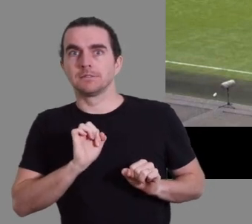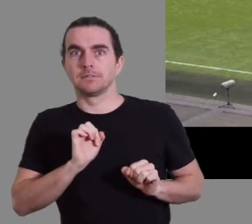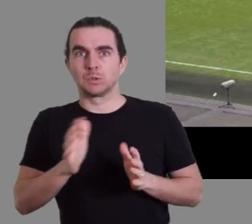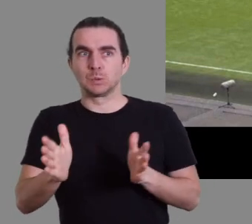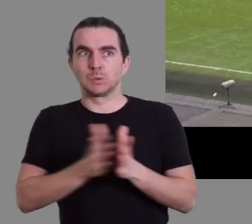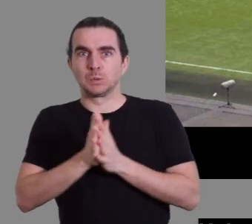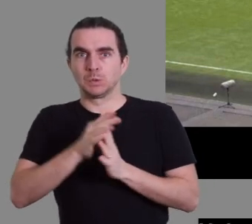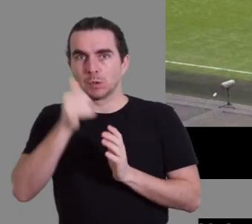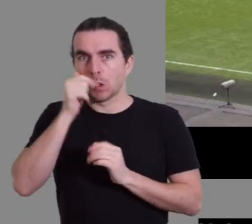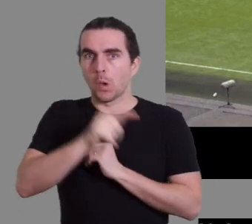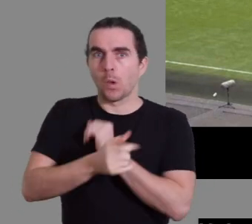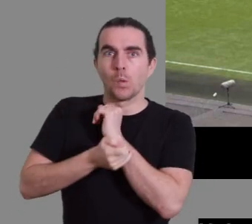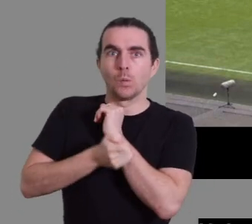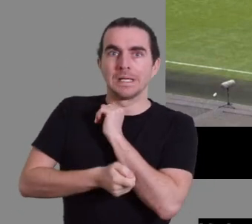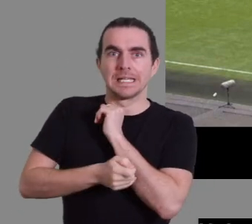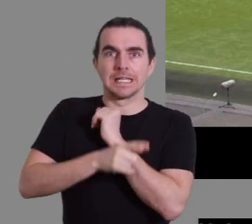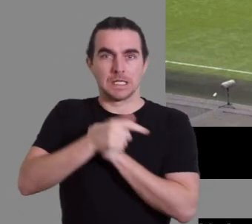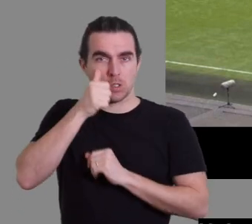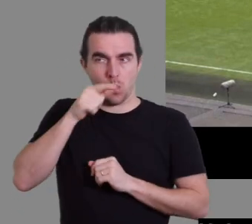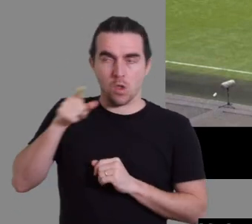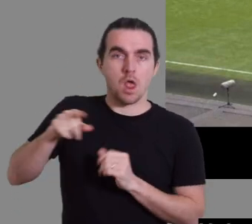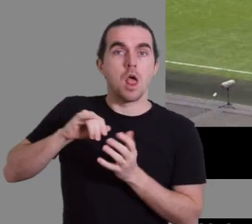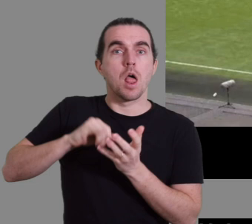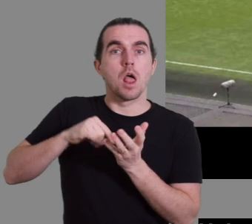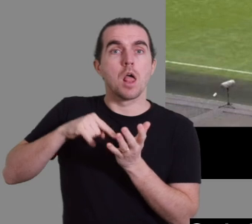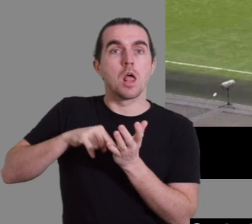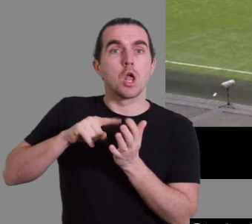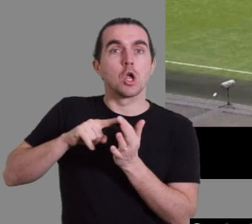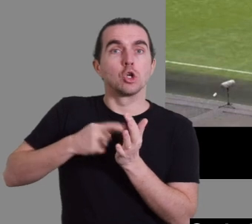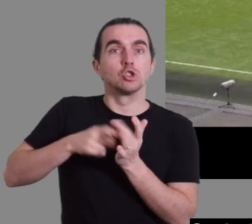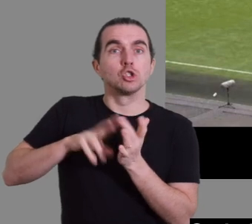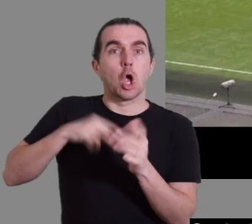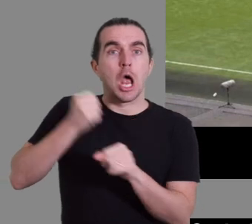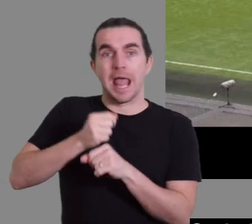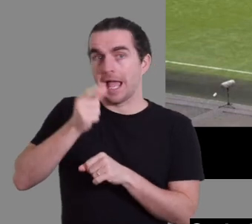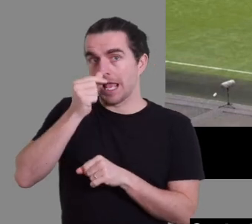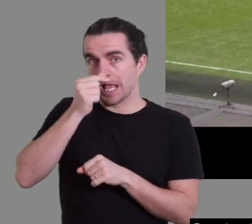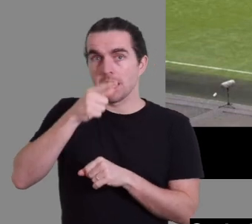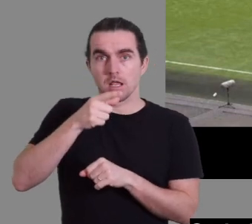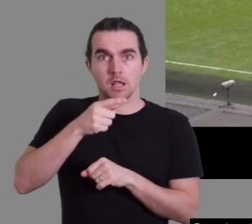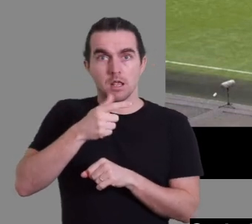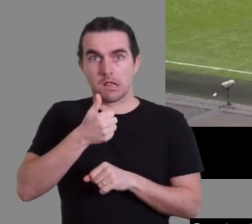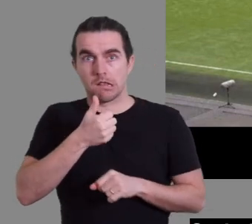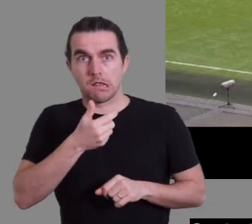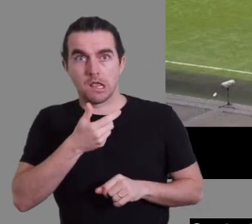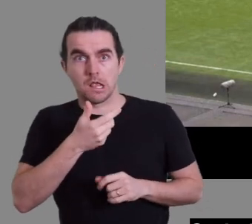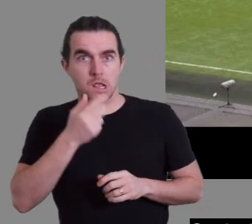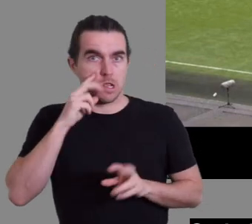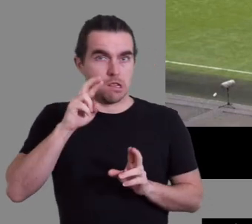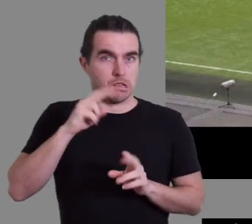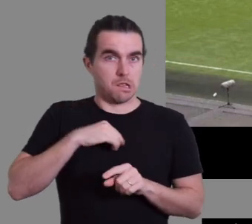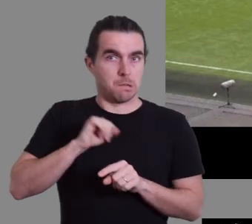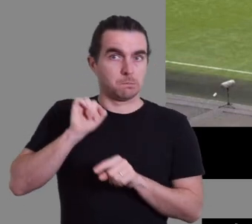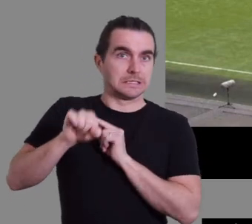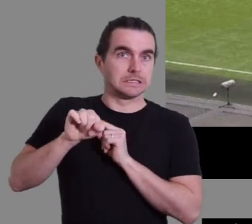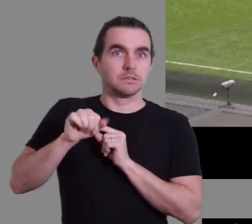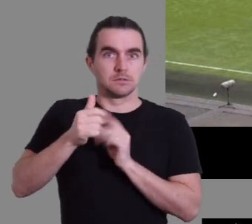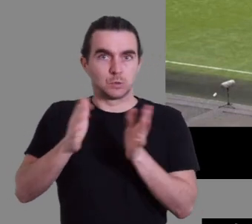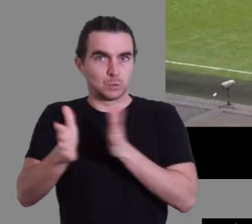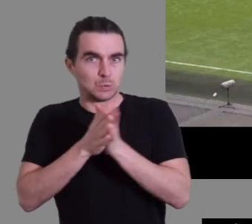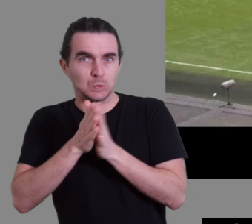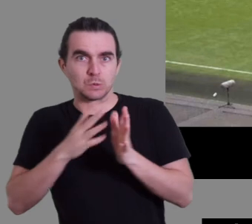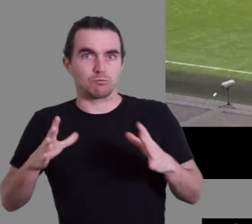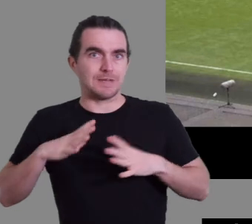looking for the weaknesses. He's assessing. He knows what Sterling's capable of. So he's thinking if he beats him, he's now anticipating. So